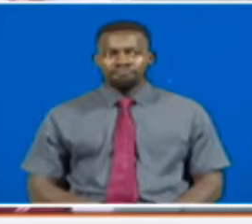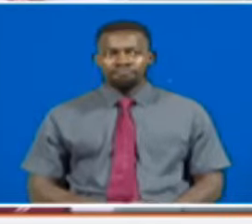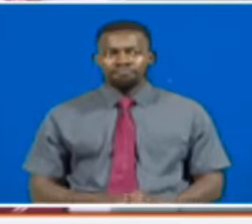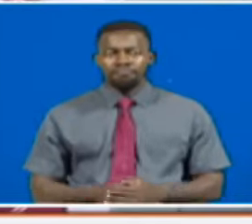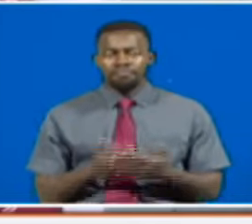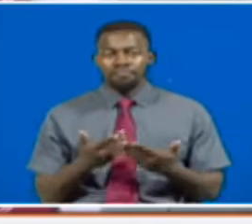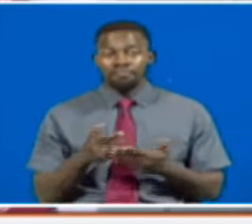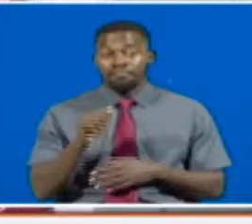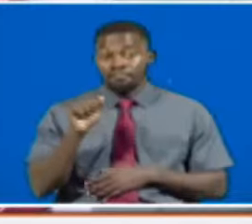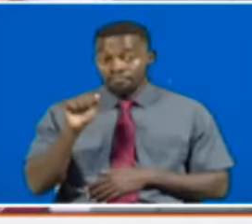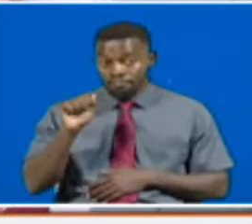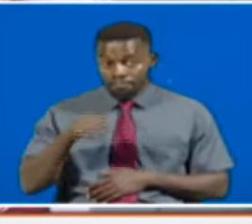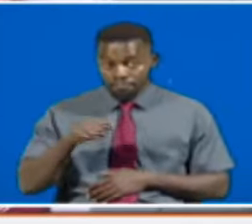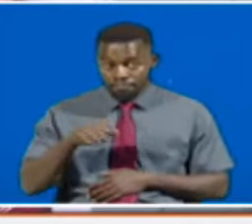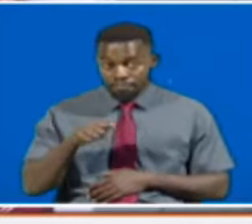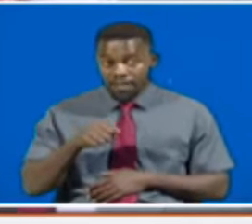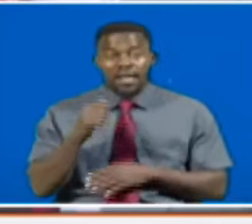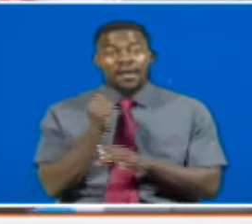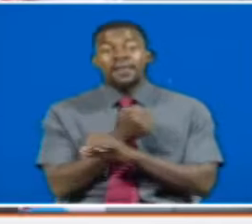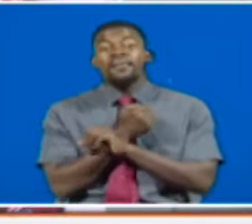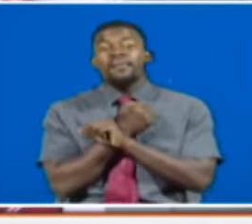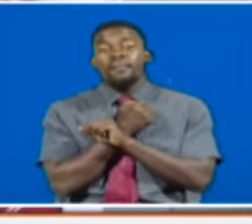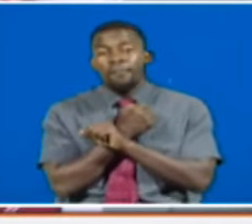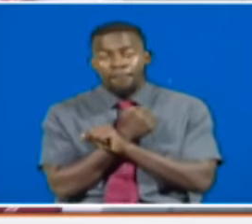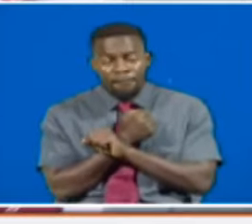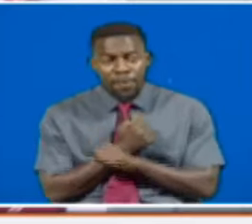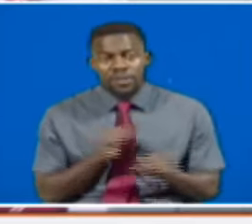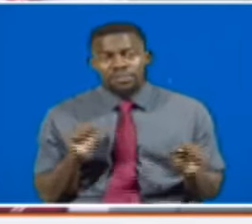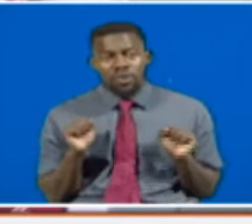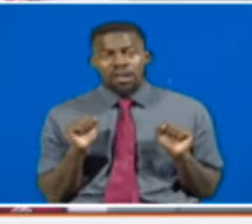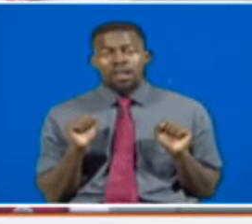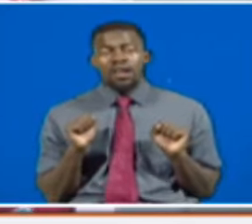moving. There is no way everything could have